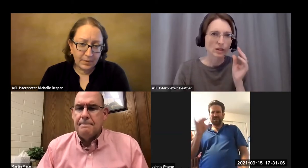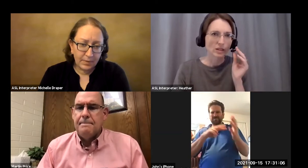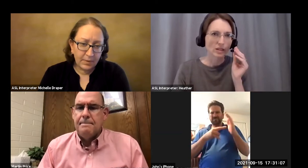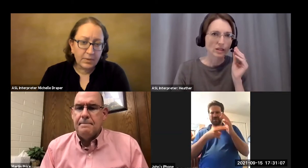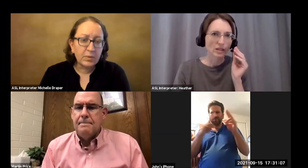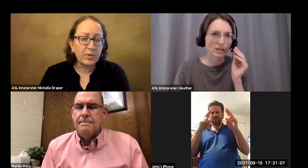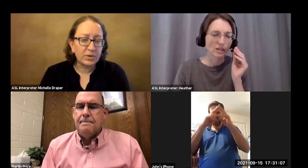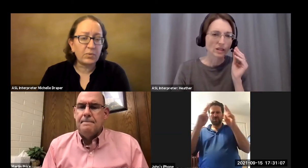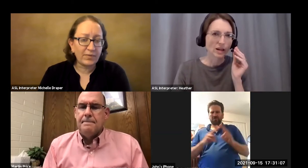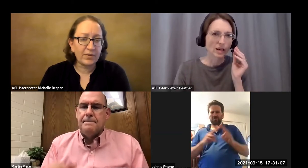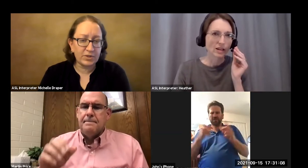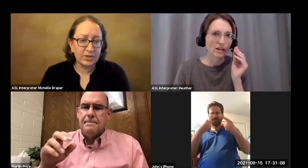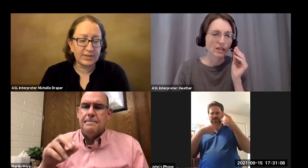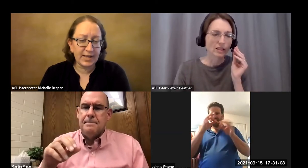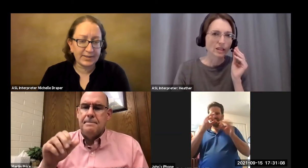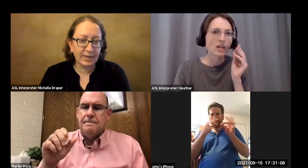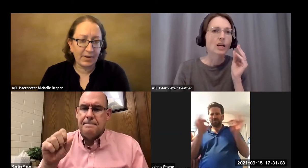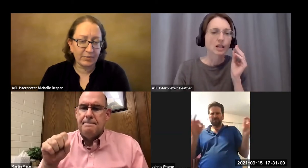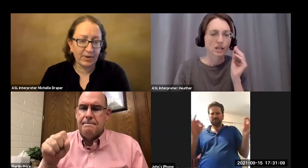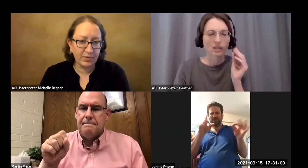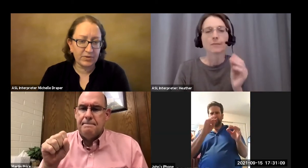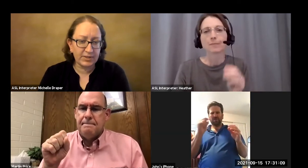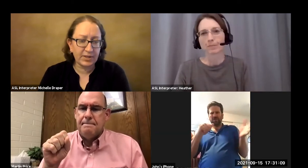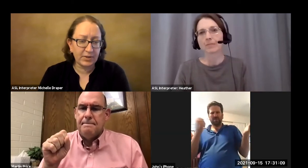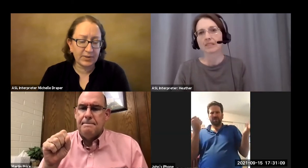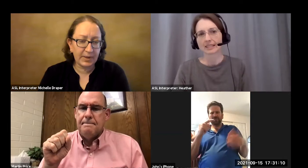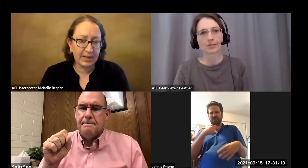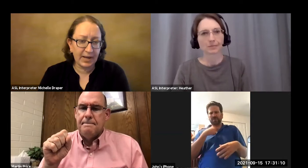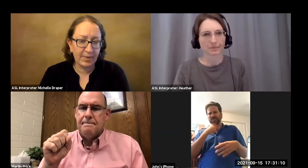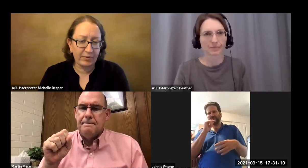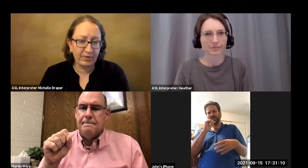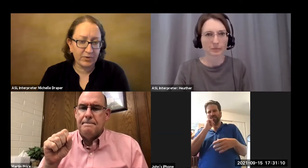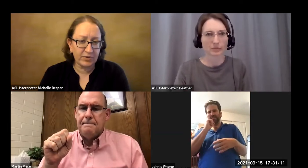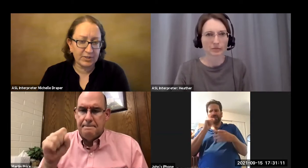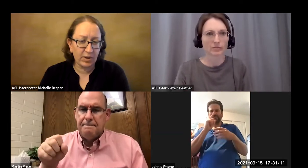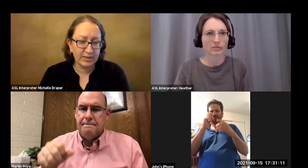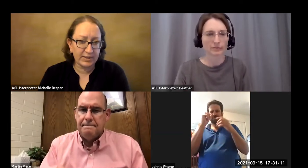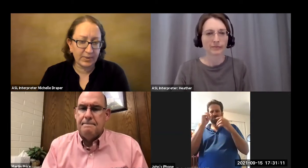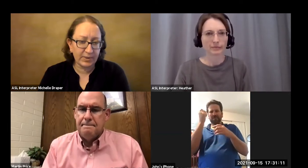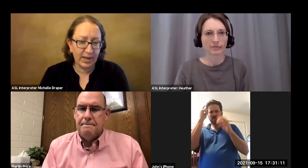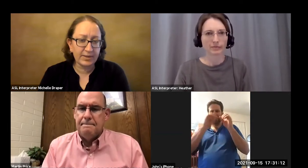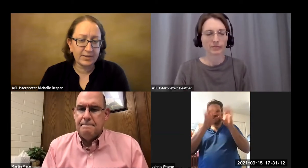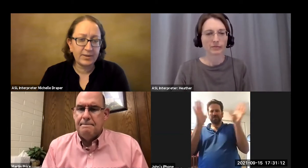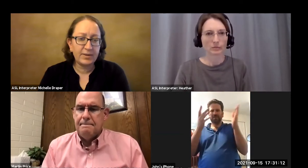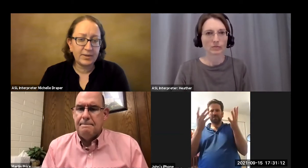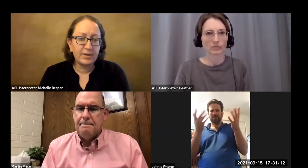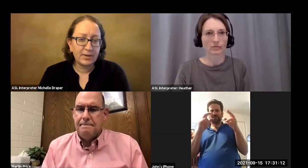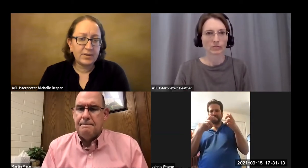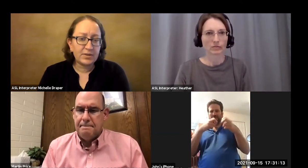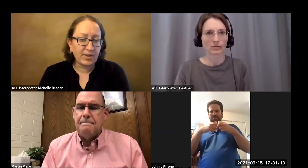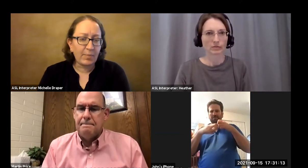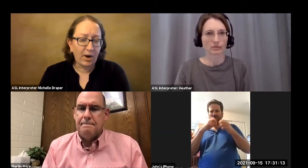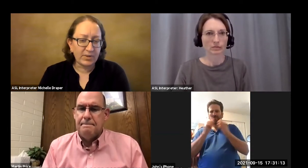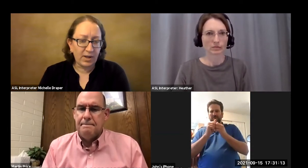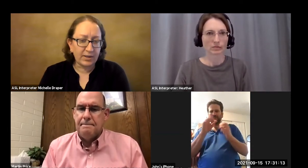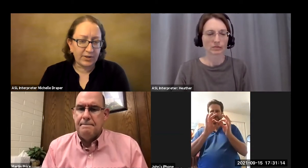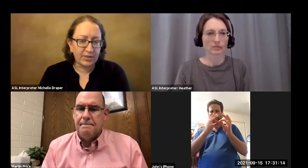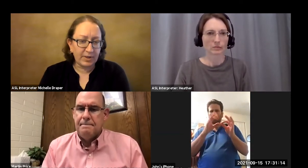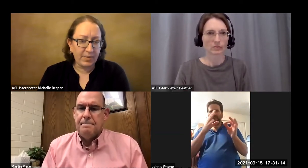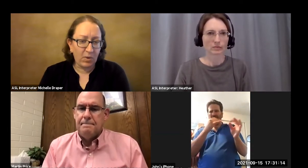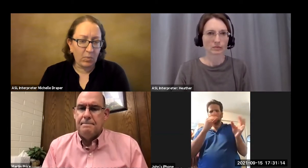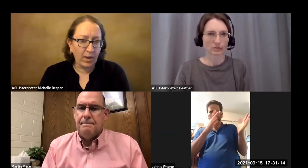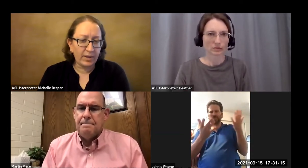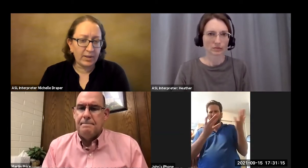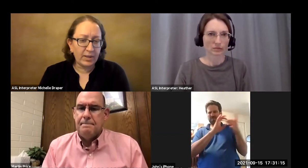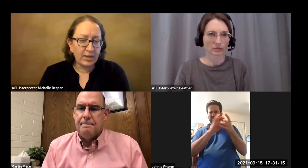So with the refugees, he's asking about the refugees. Can you explain again about the refugees and what is needed with that? So that part was not